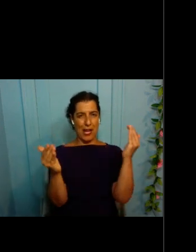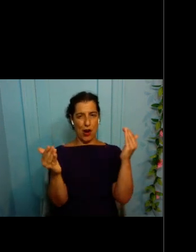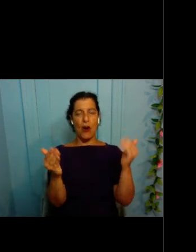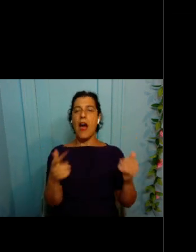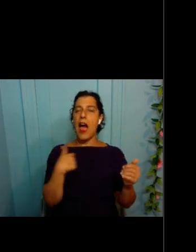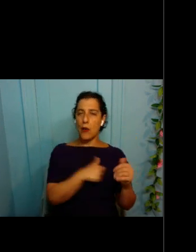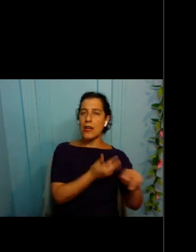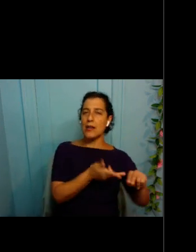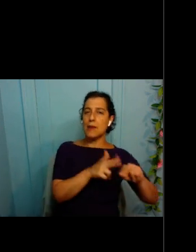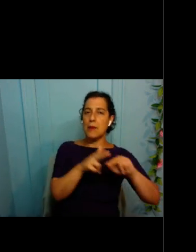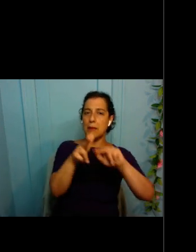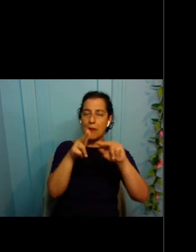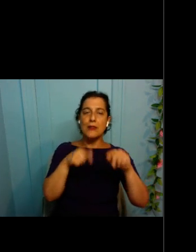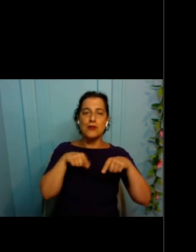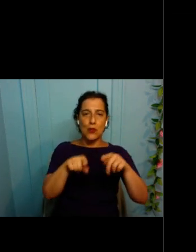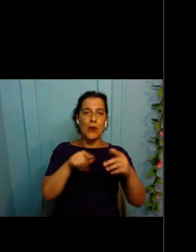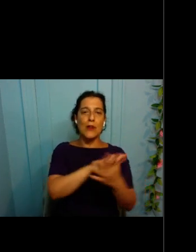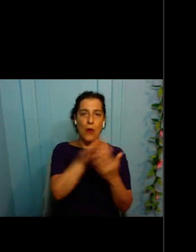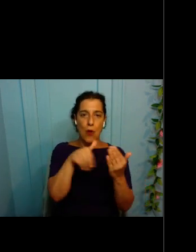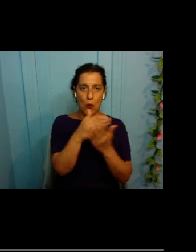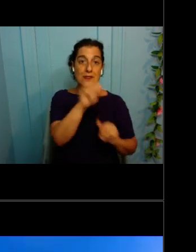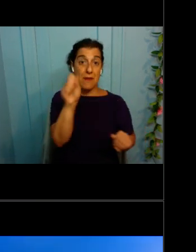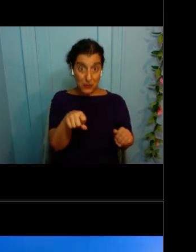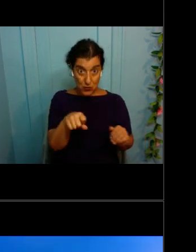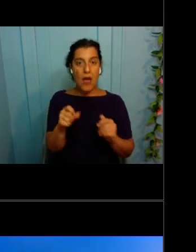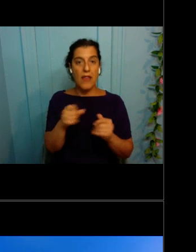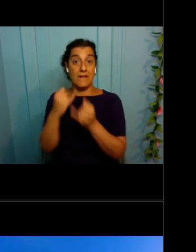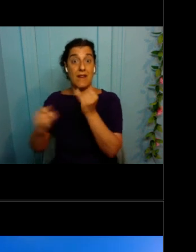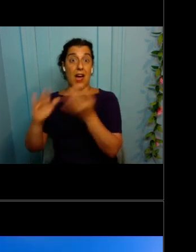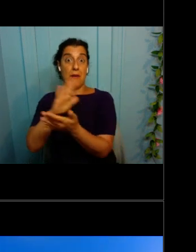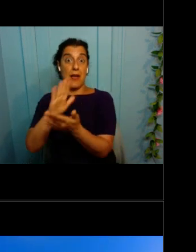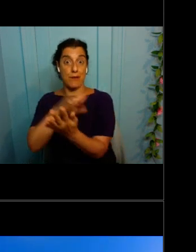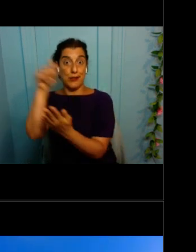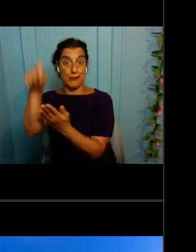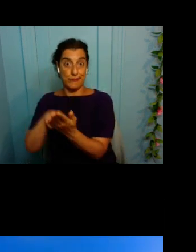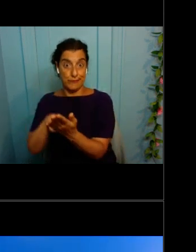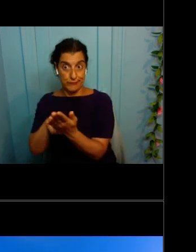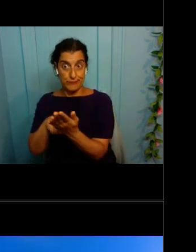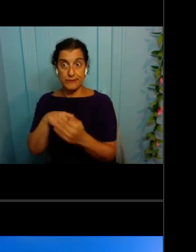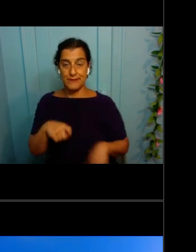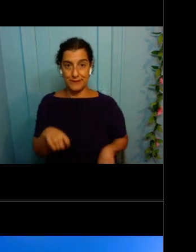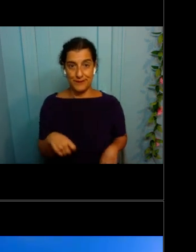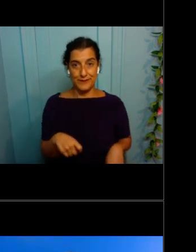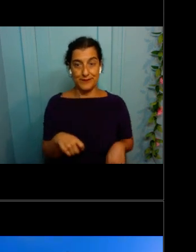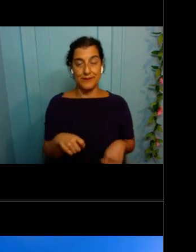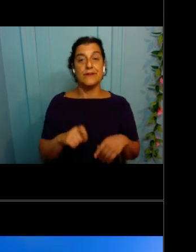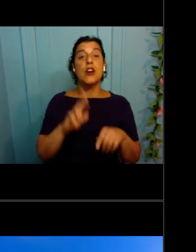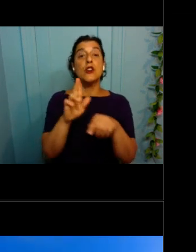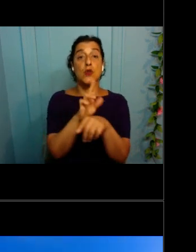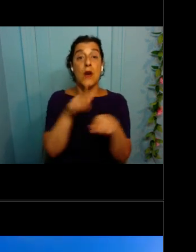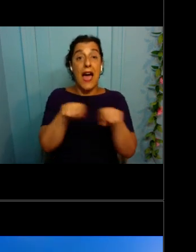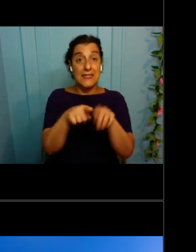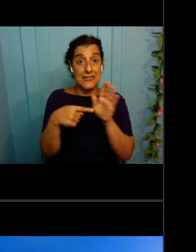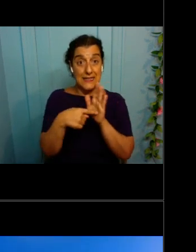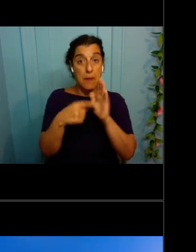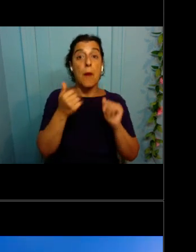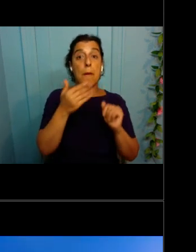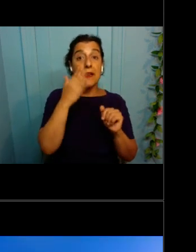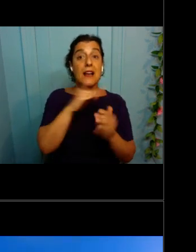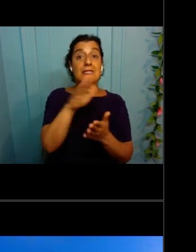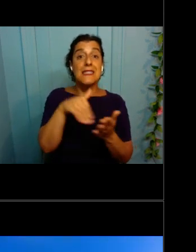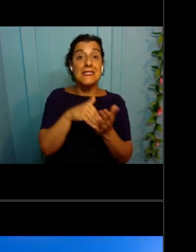throughout the semester as well. And so I want to use this as an example because it centers